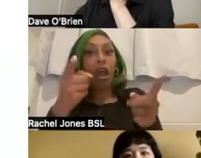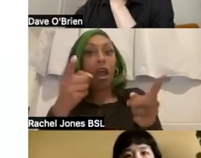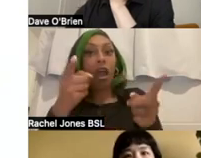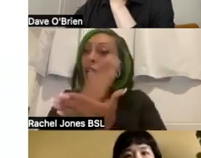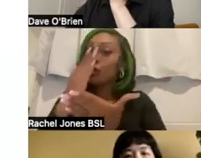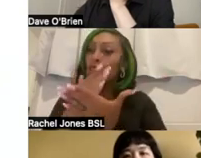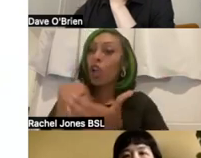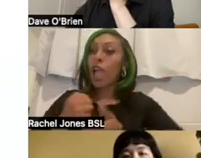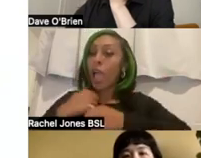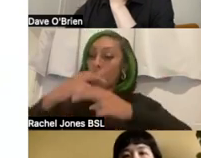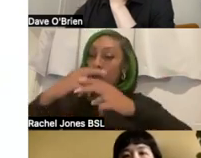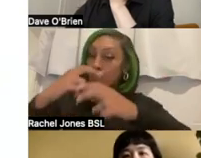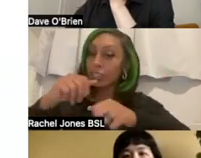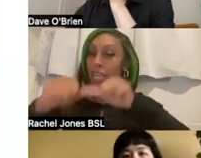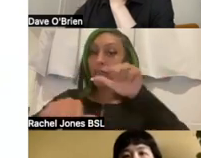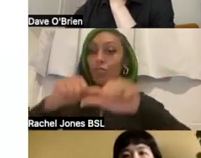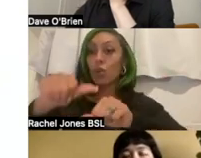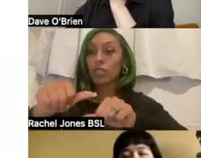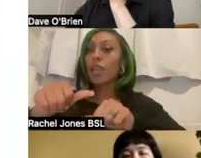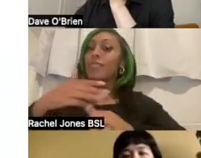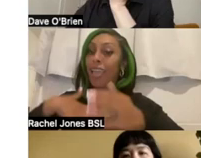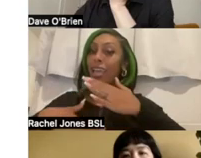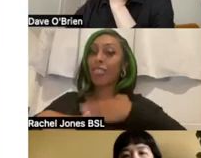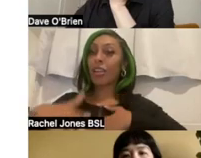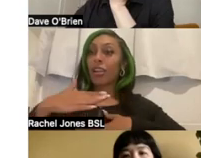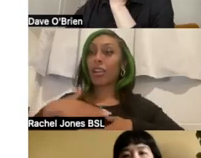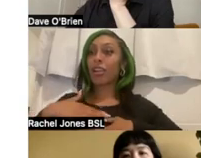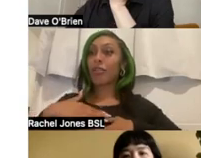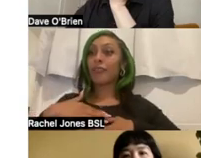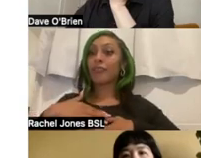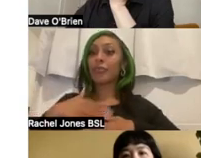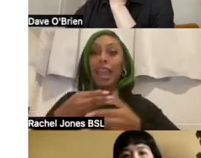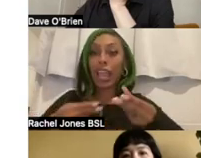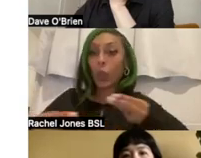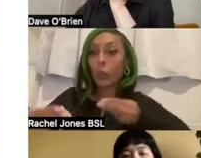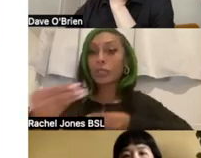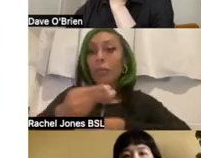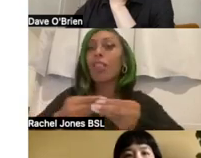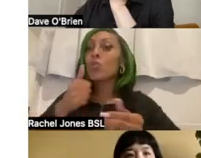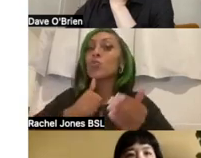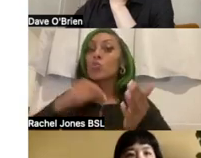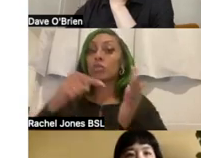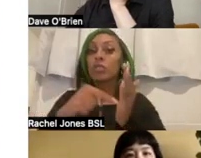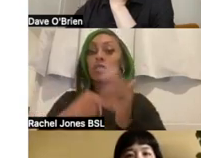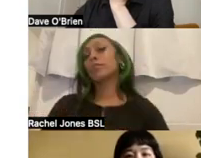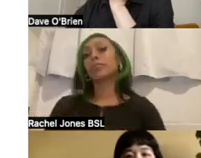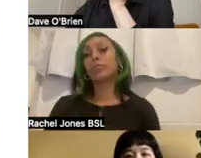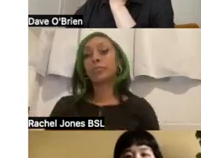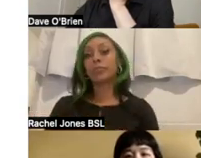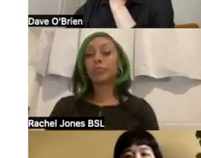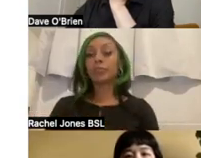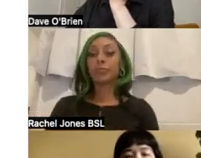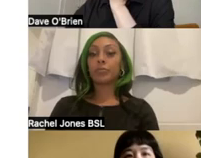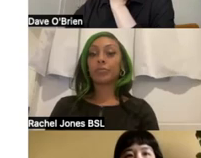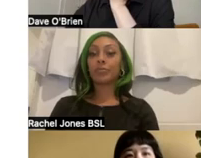and equitable. And I'm happy to answer any questions by email. I can be